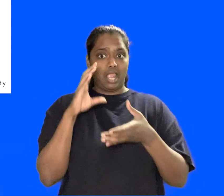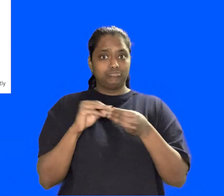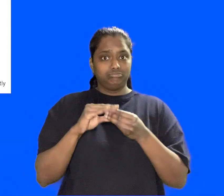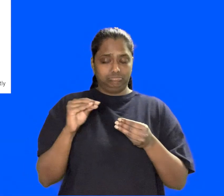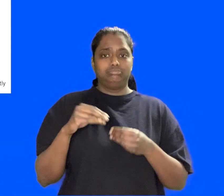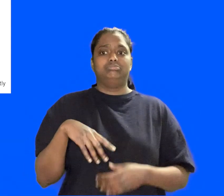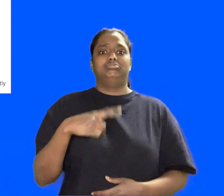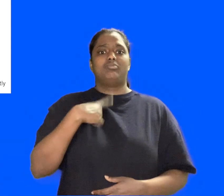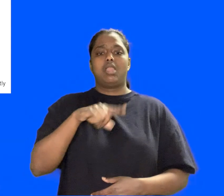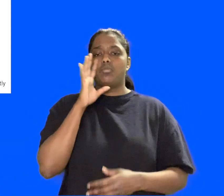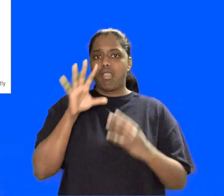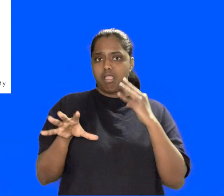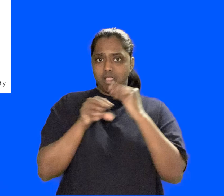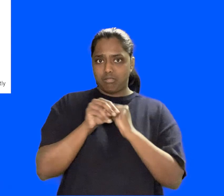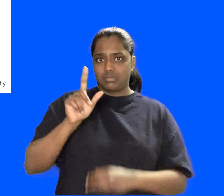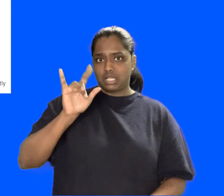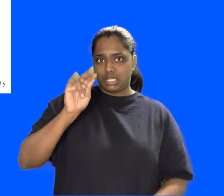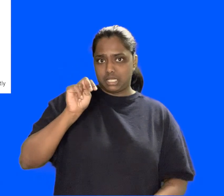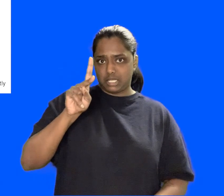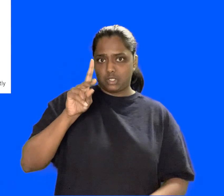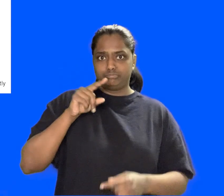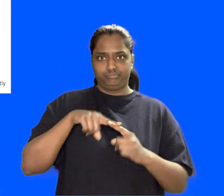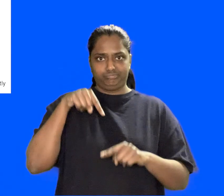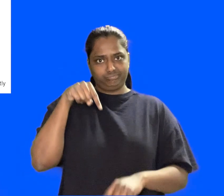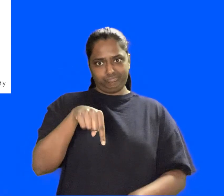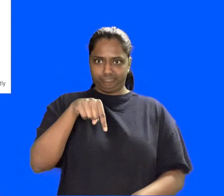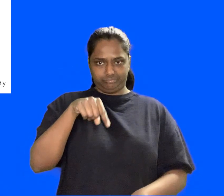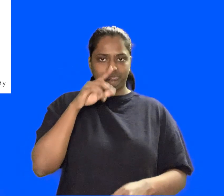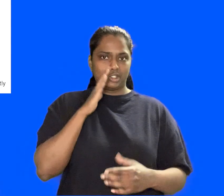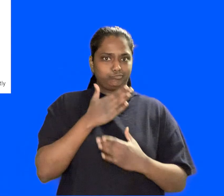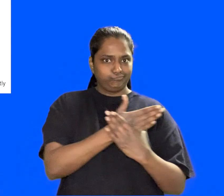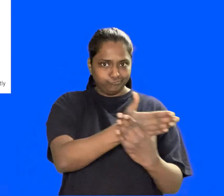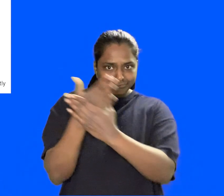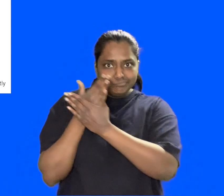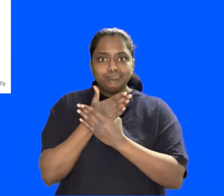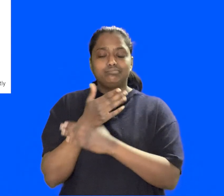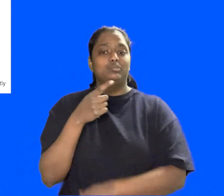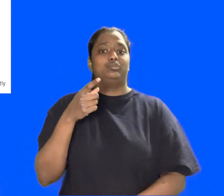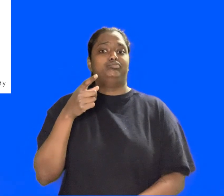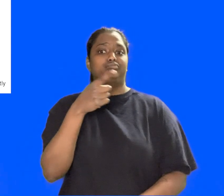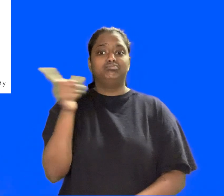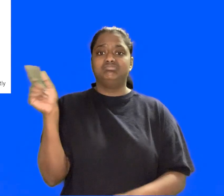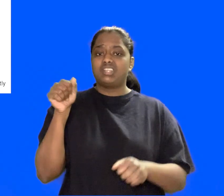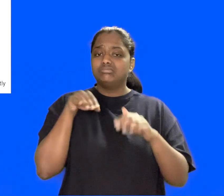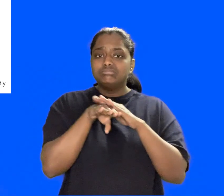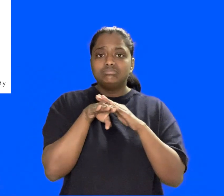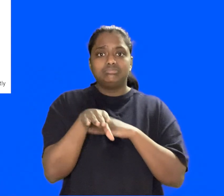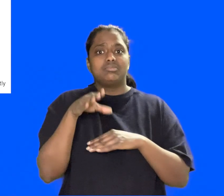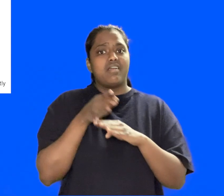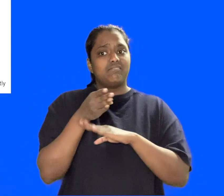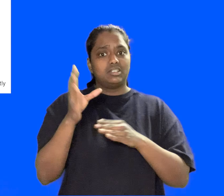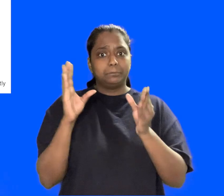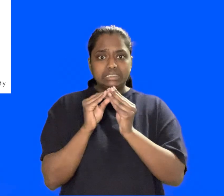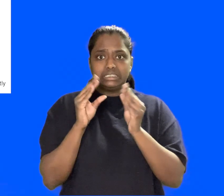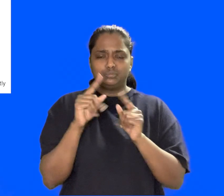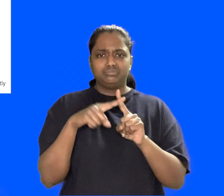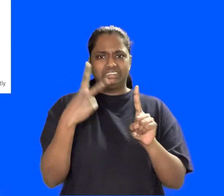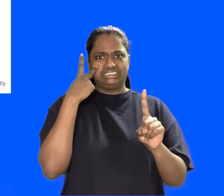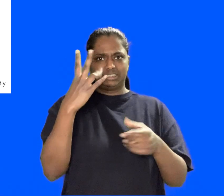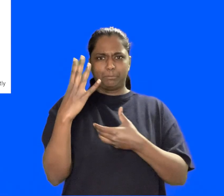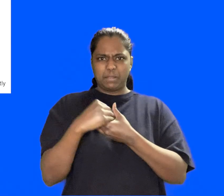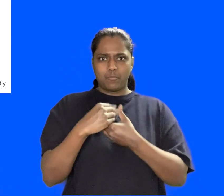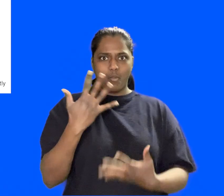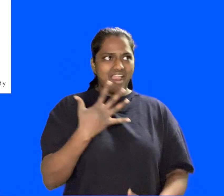liked and didn't like about the app. And maybe this can be helpful research for further iterations of